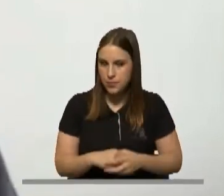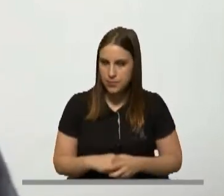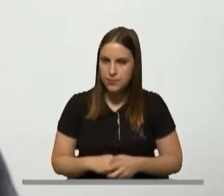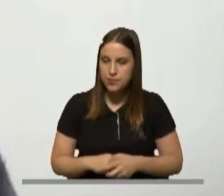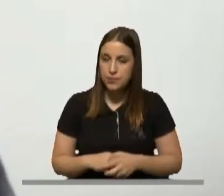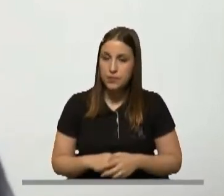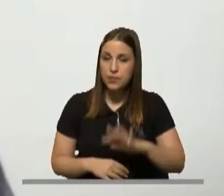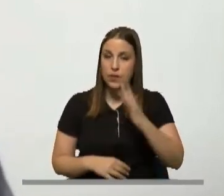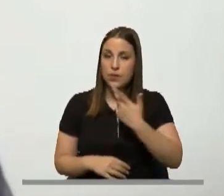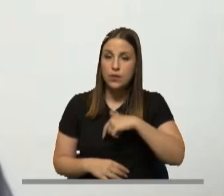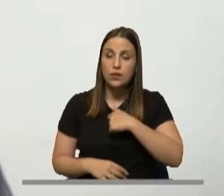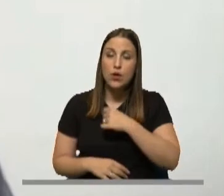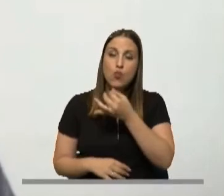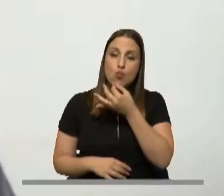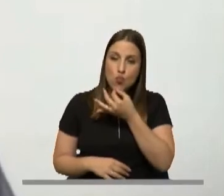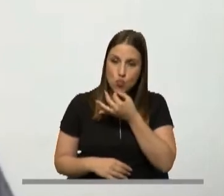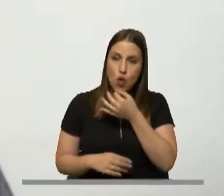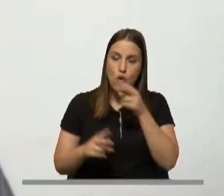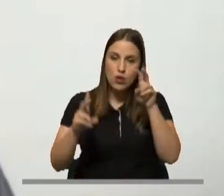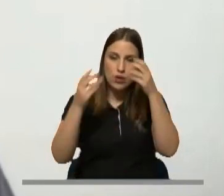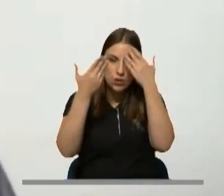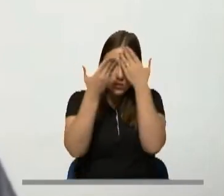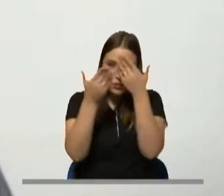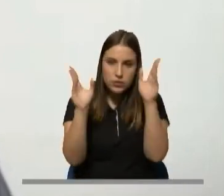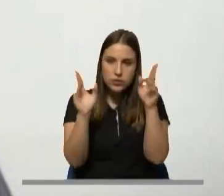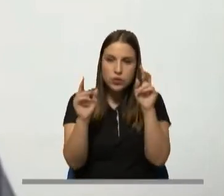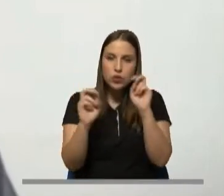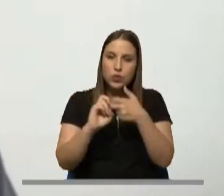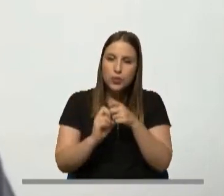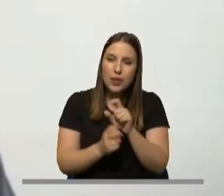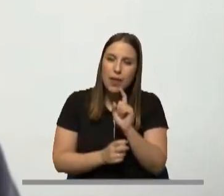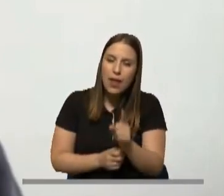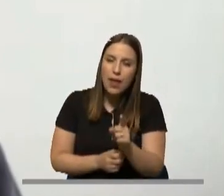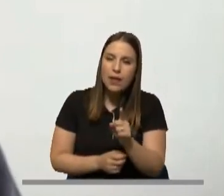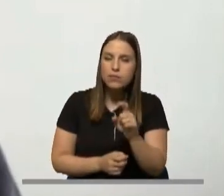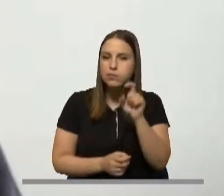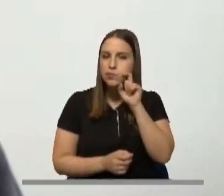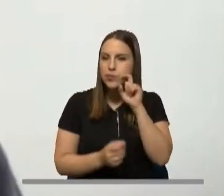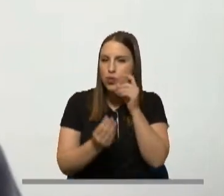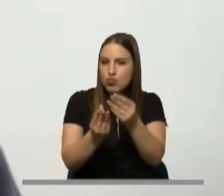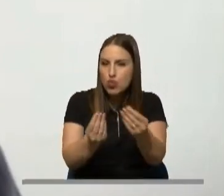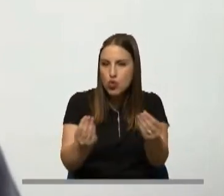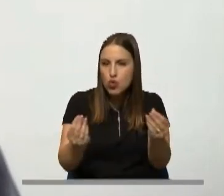we talk about democracy, the key issue is to protect pluralism.